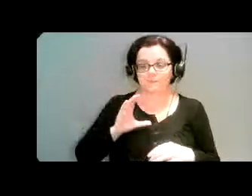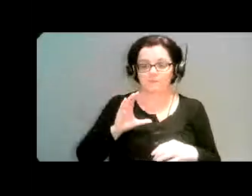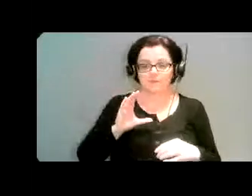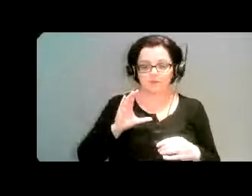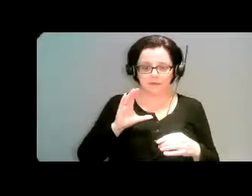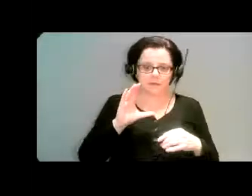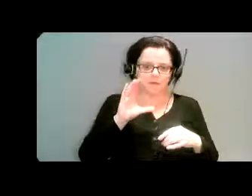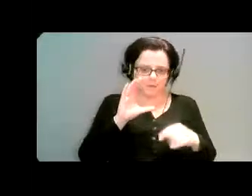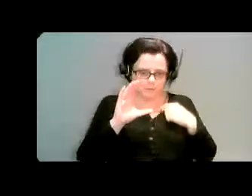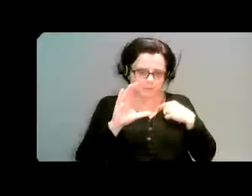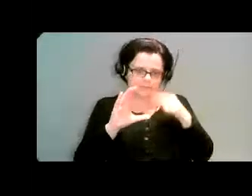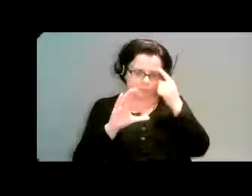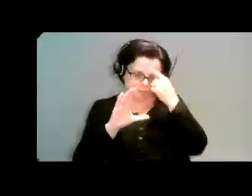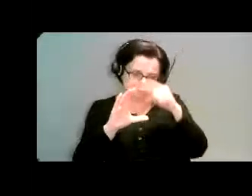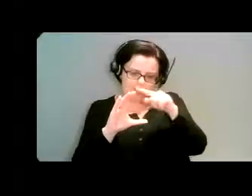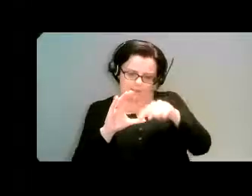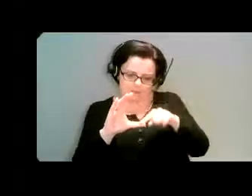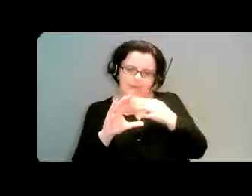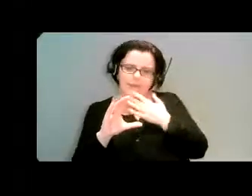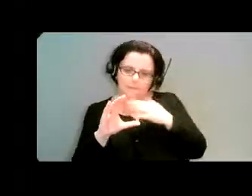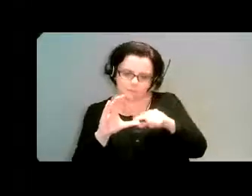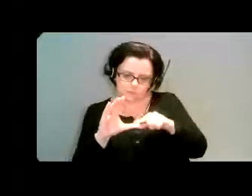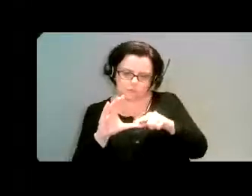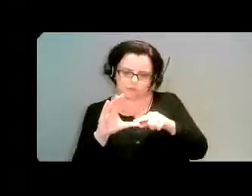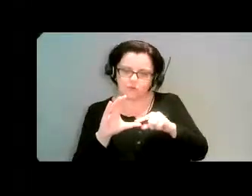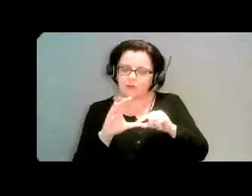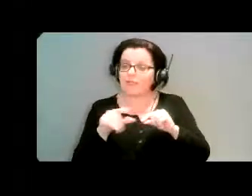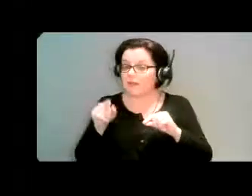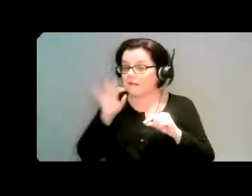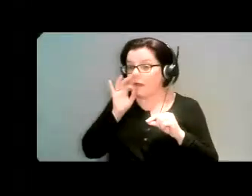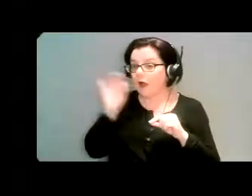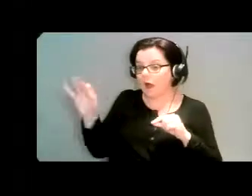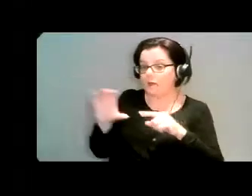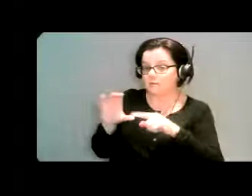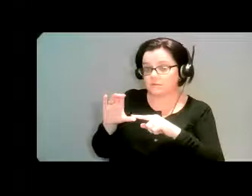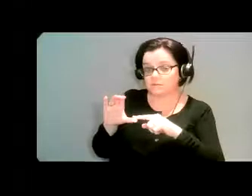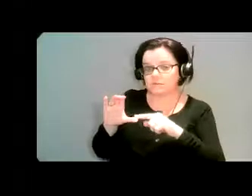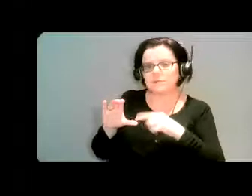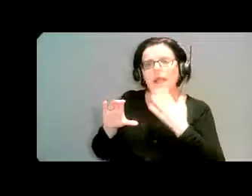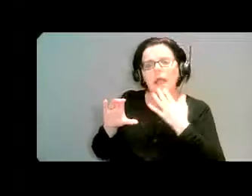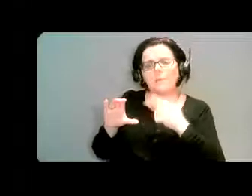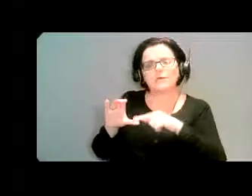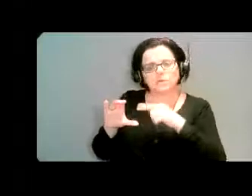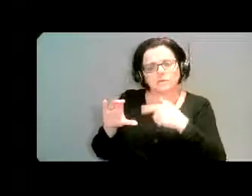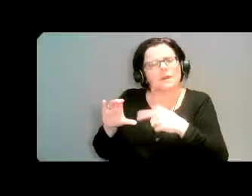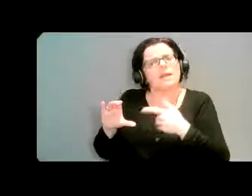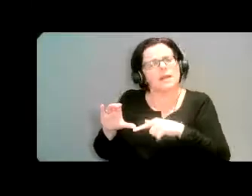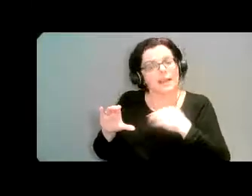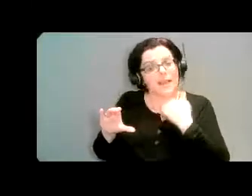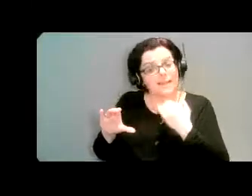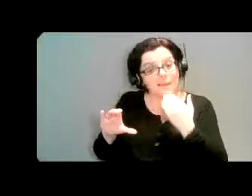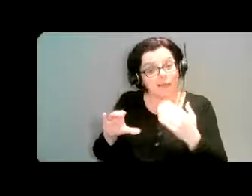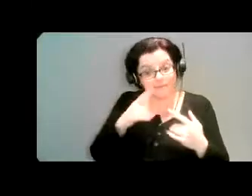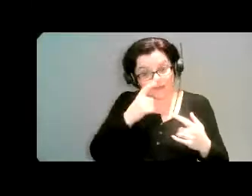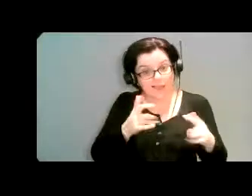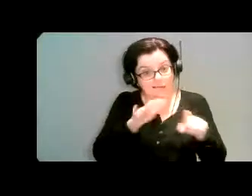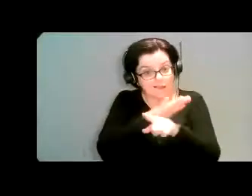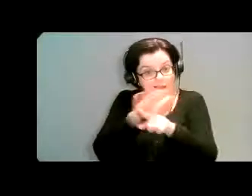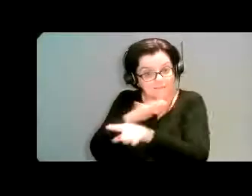it down and ask them how exactly it is enough to meet your